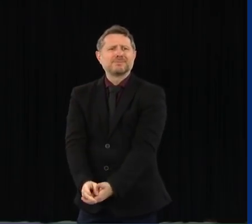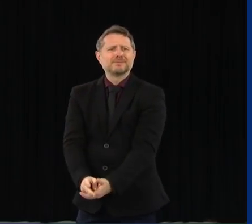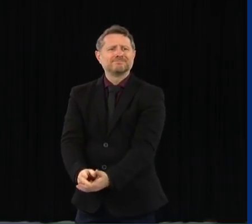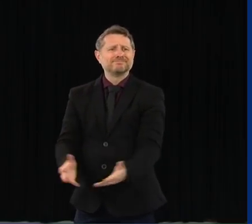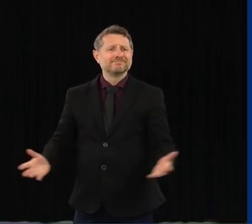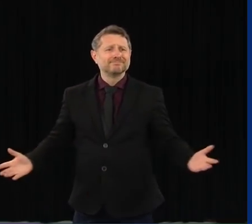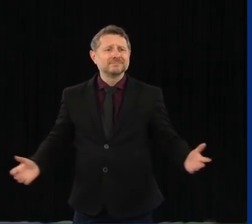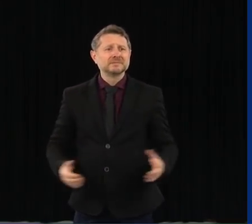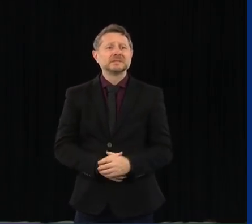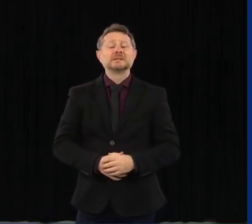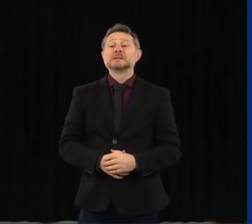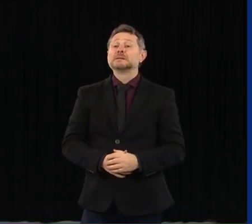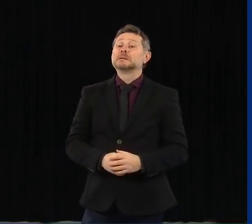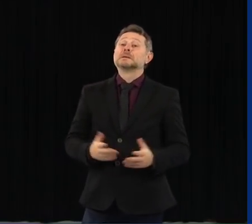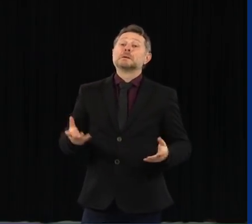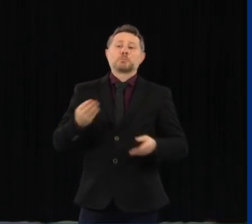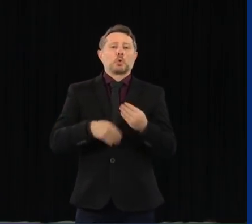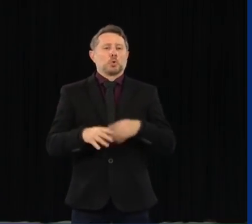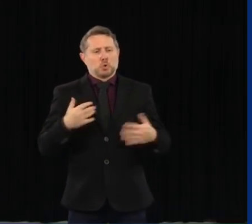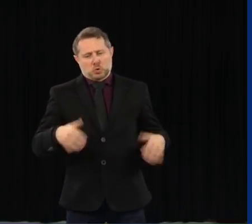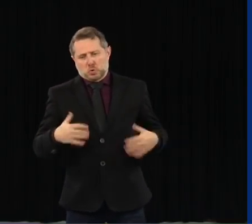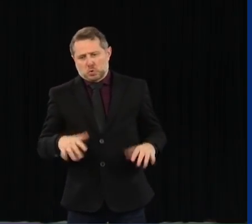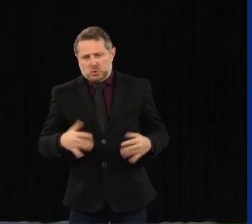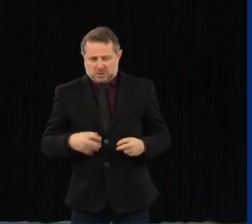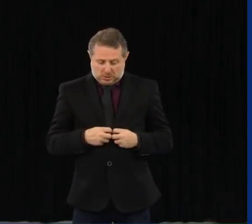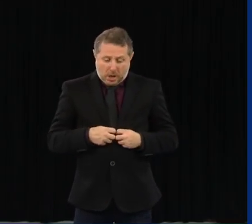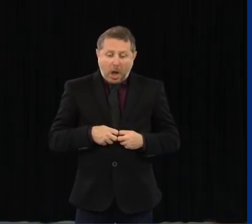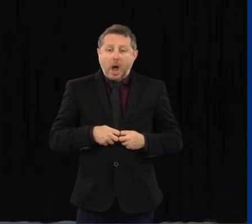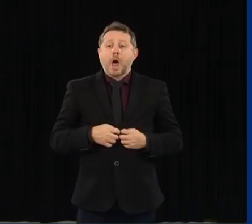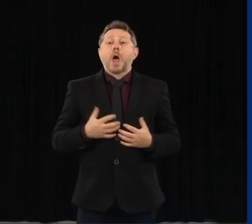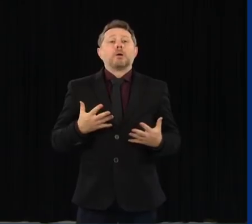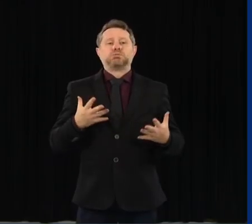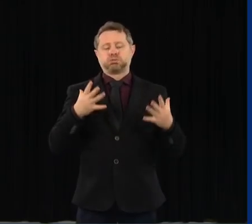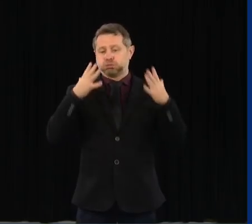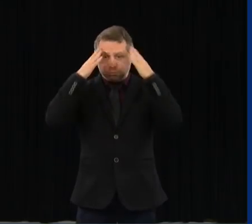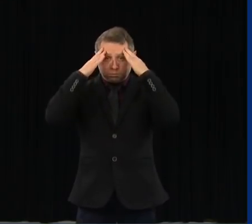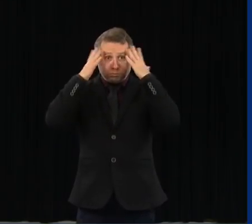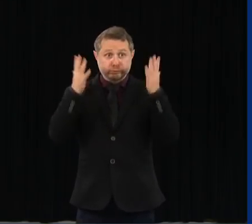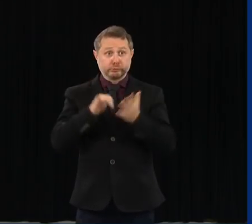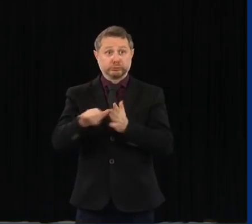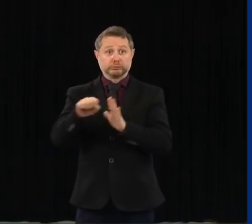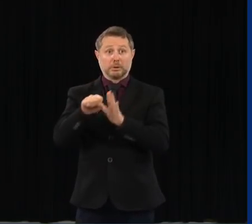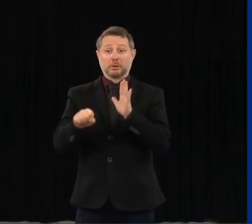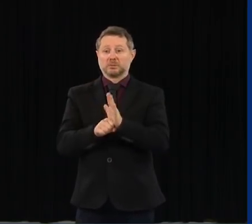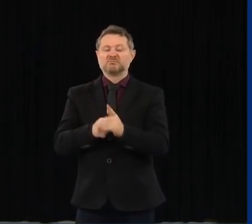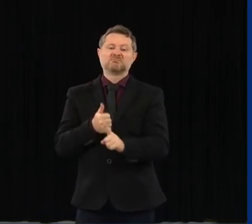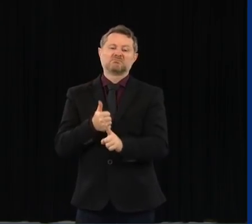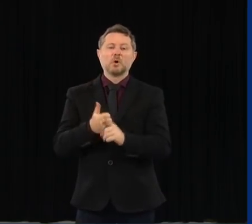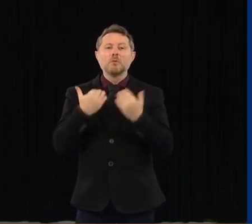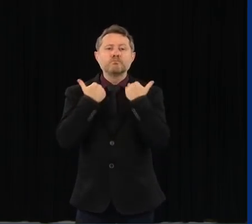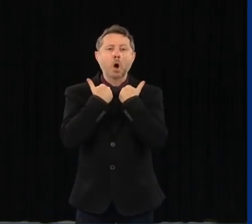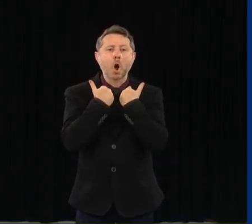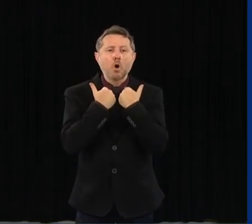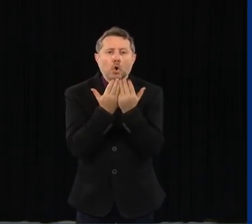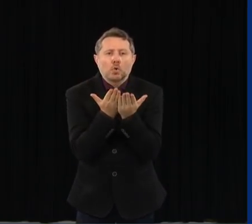was difficult because the state has no money. And how do you do a budget when you can't